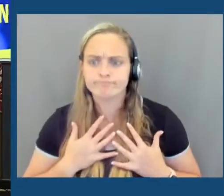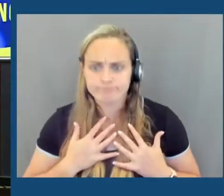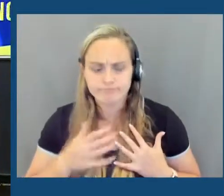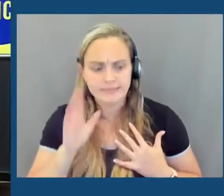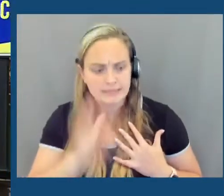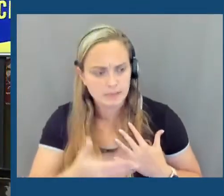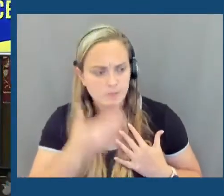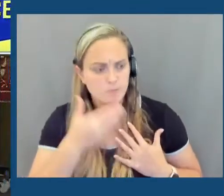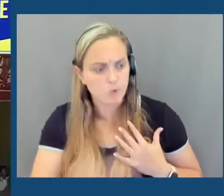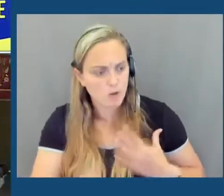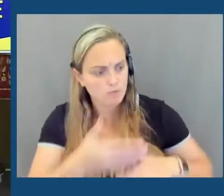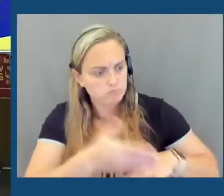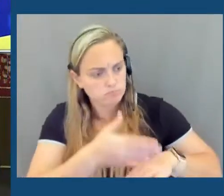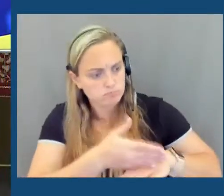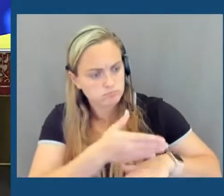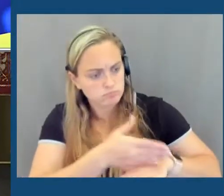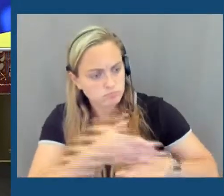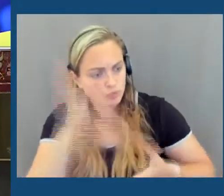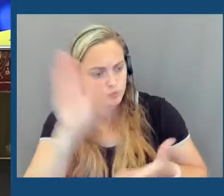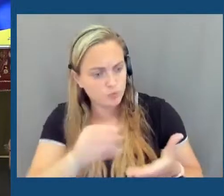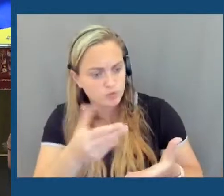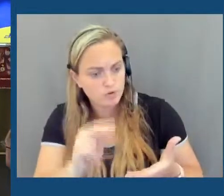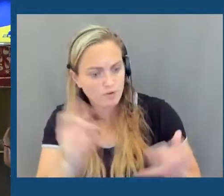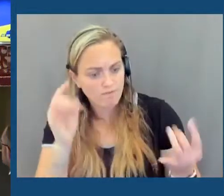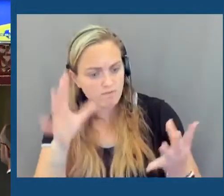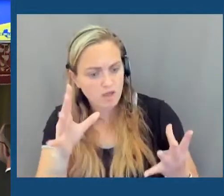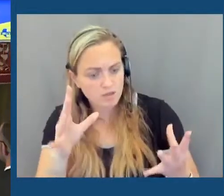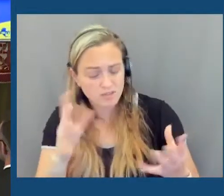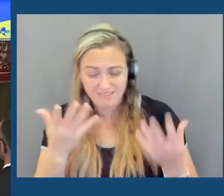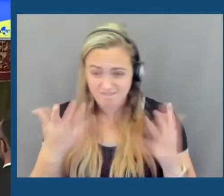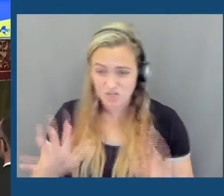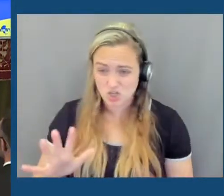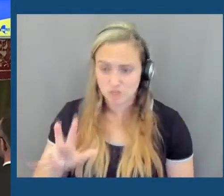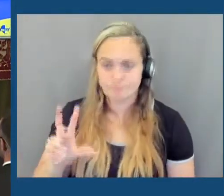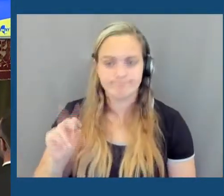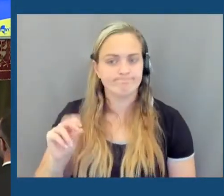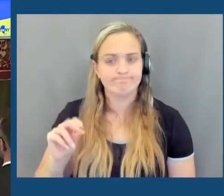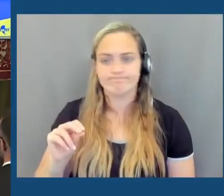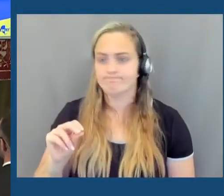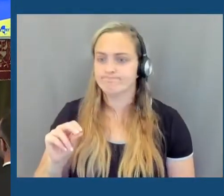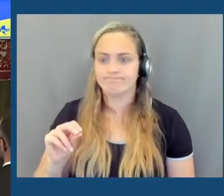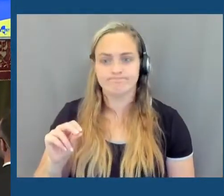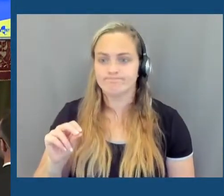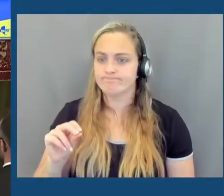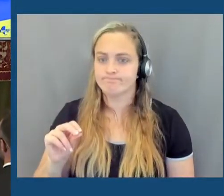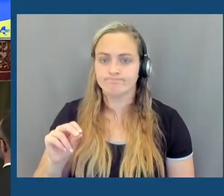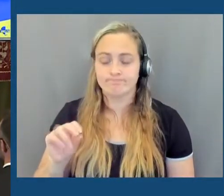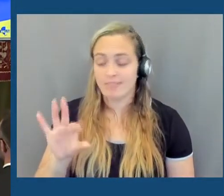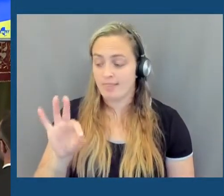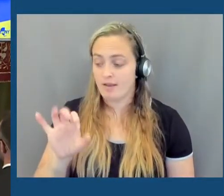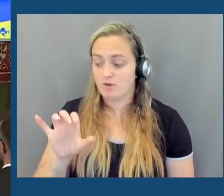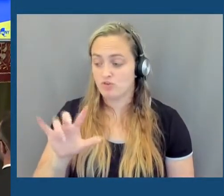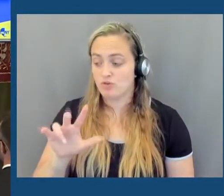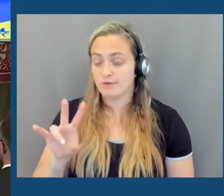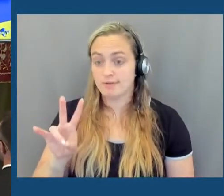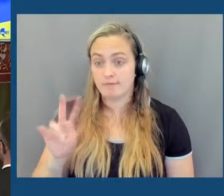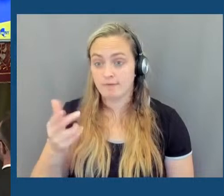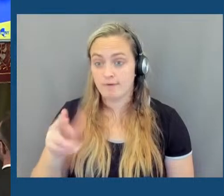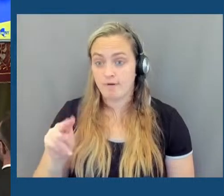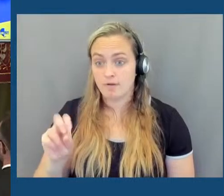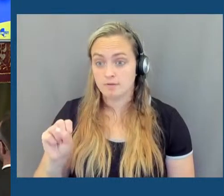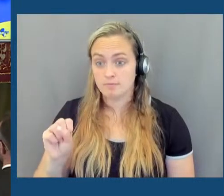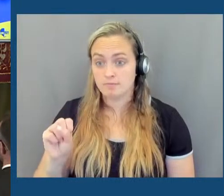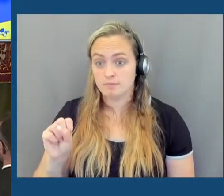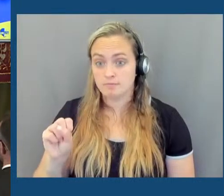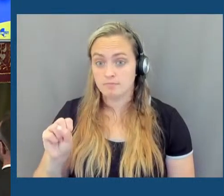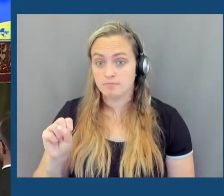violence, we are nowhere close to being done. We have seized 937 guns